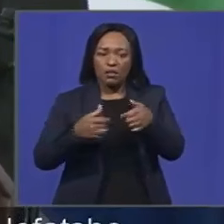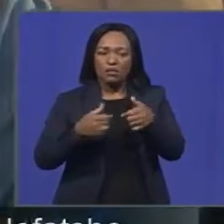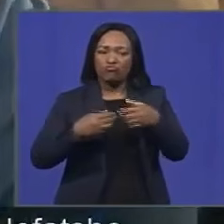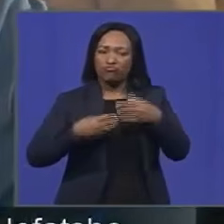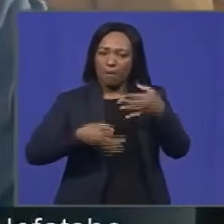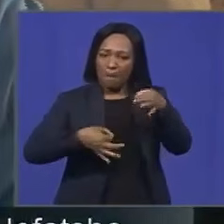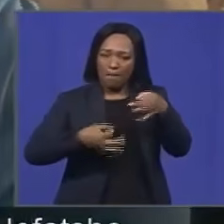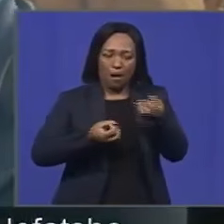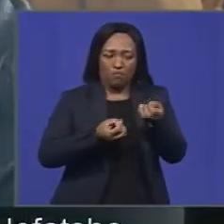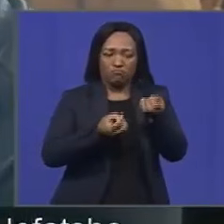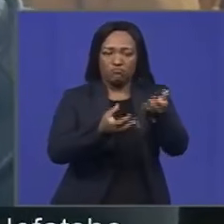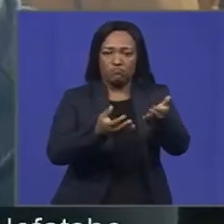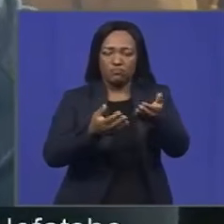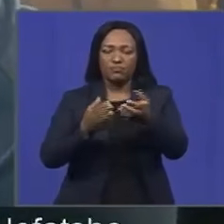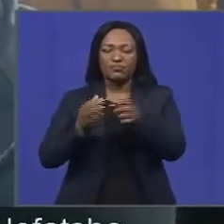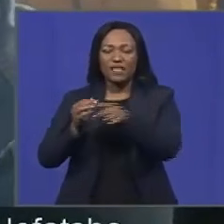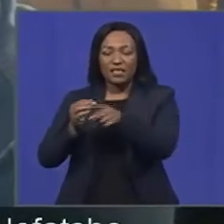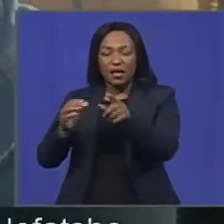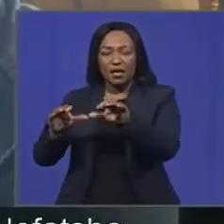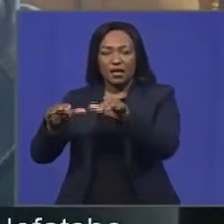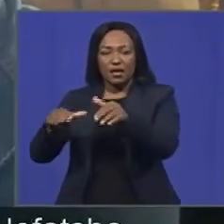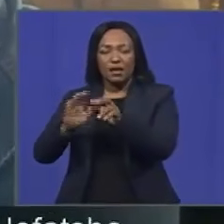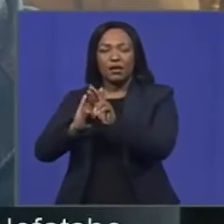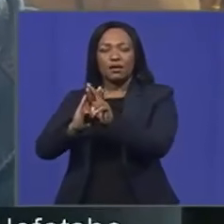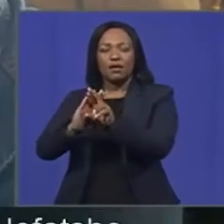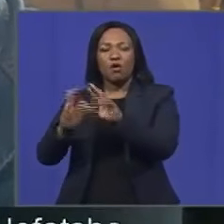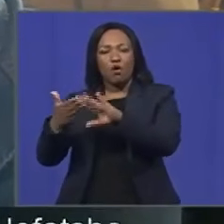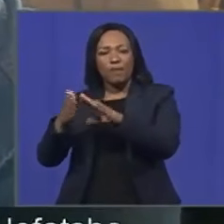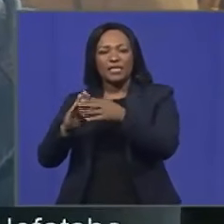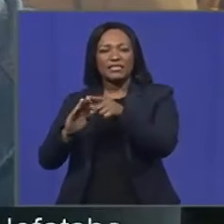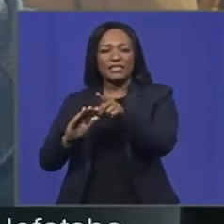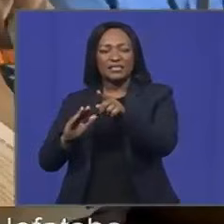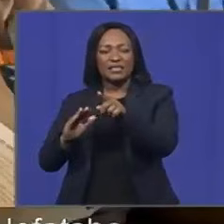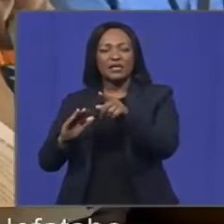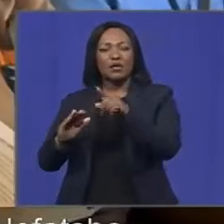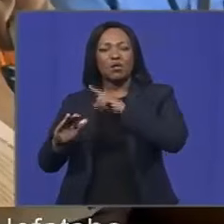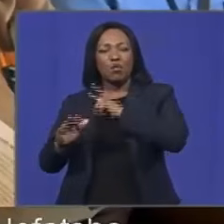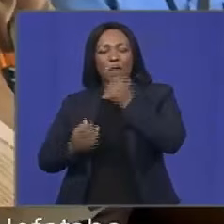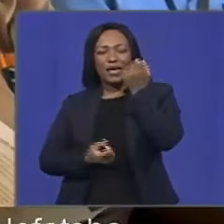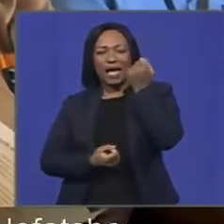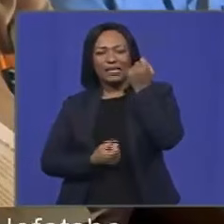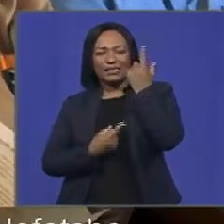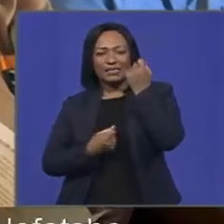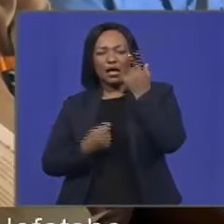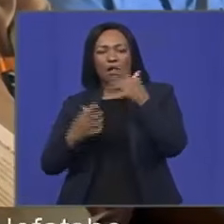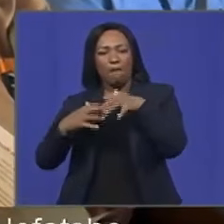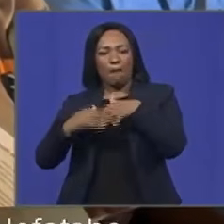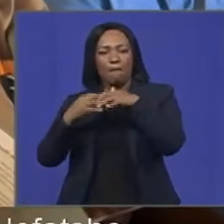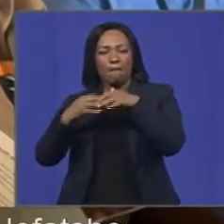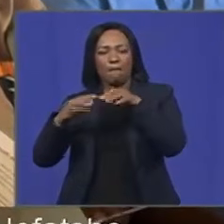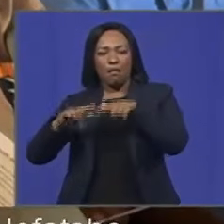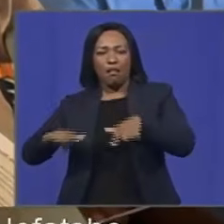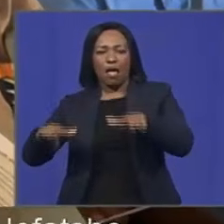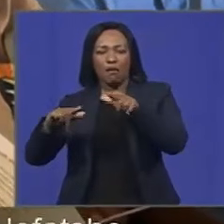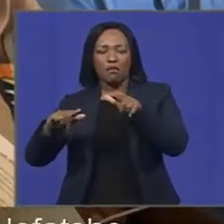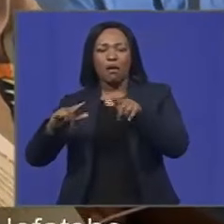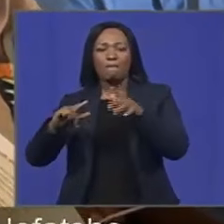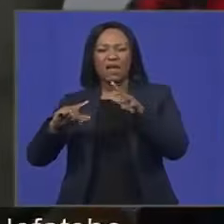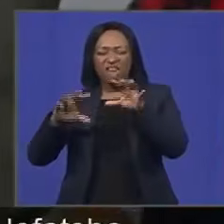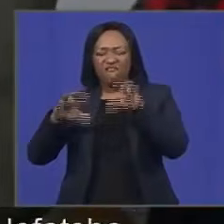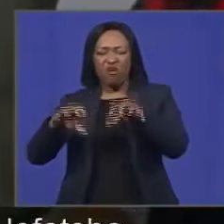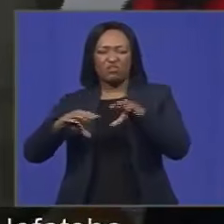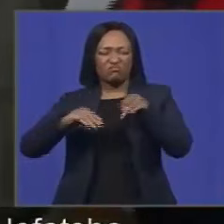represent communities whose ancestors farmed this land were removed